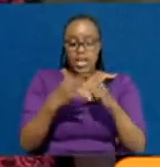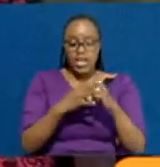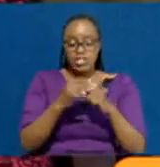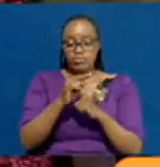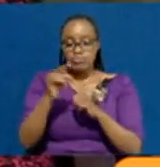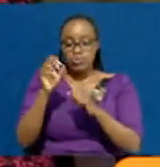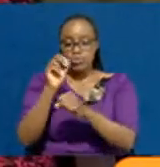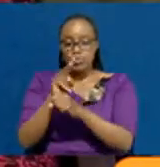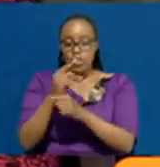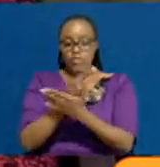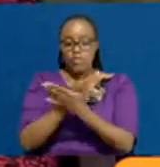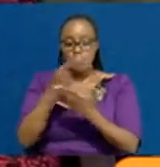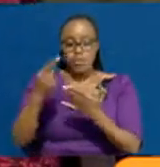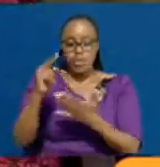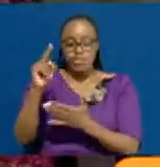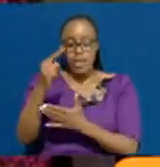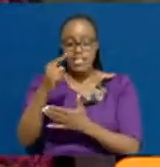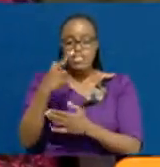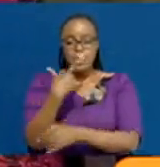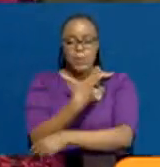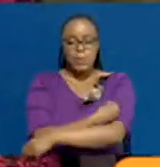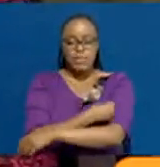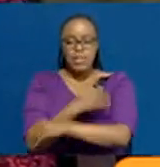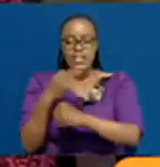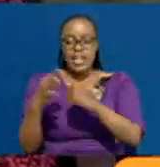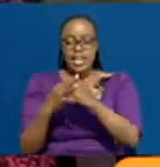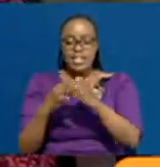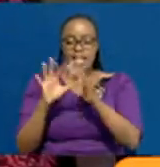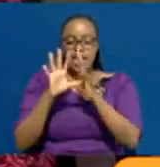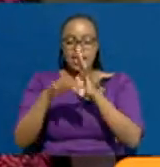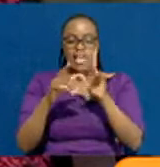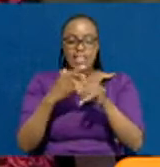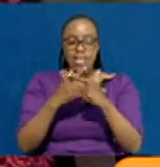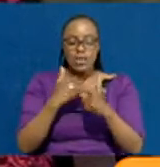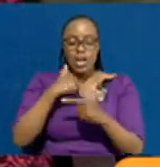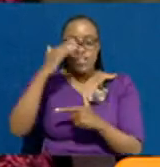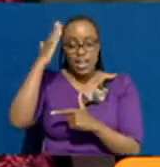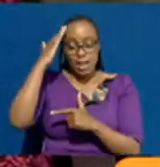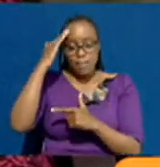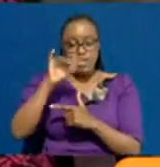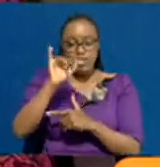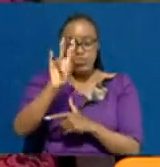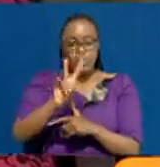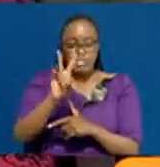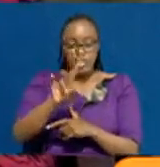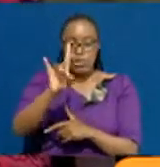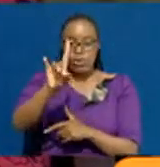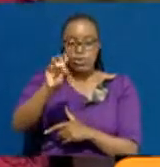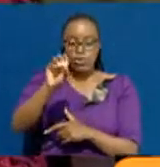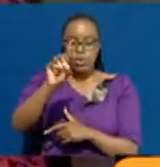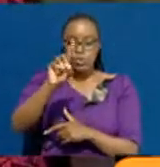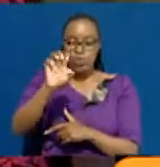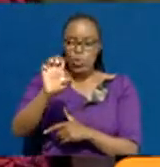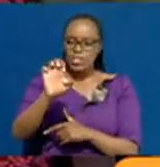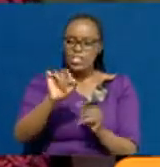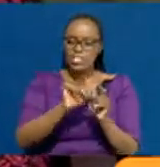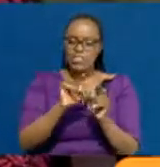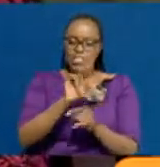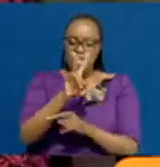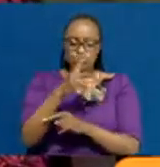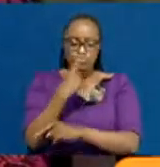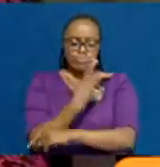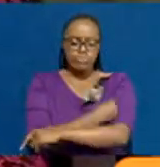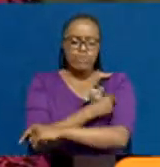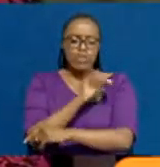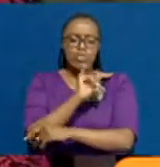apart. So you receive your first dose, and then 8 to 12 weeks later, you get a reminder to go for your second dose. And those 2 doses are what is called